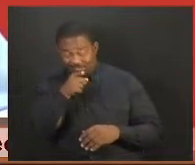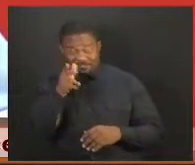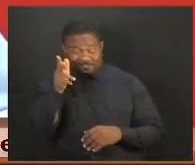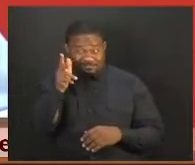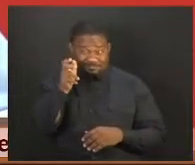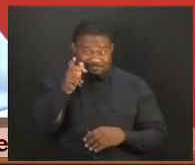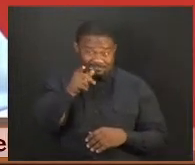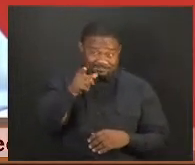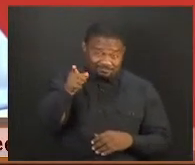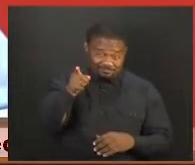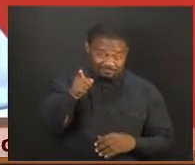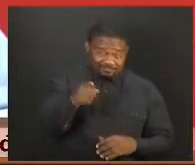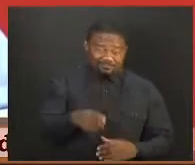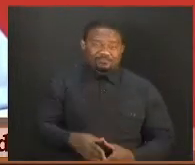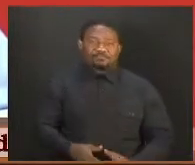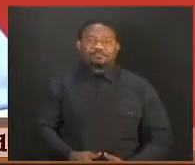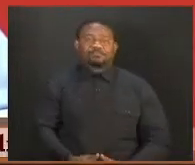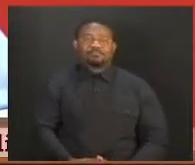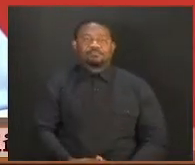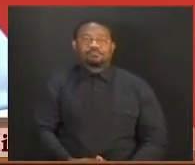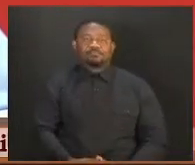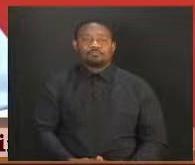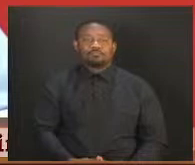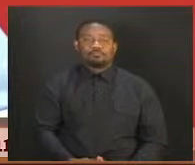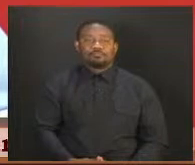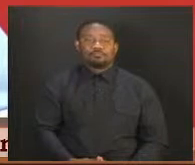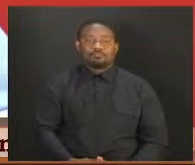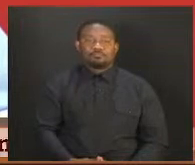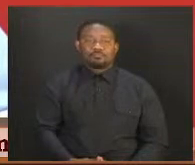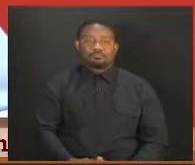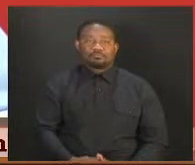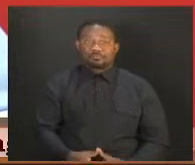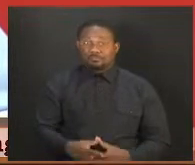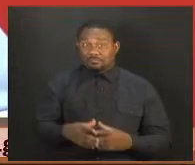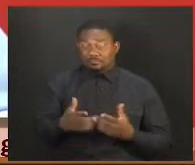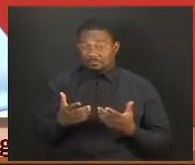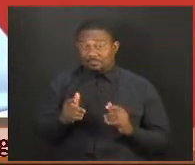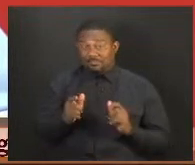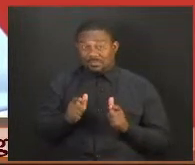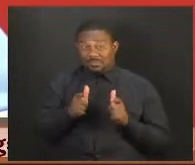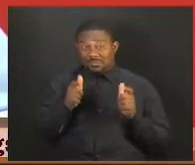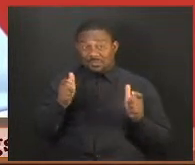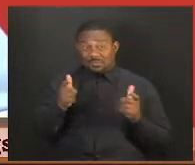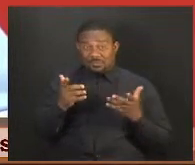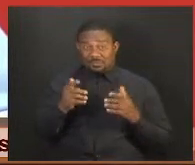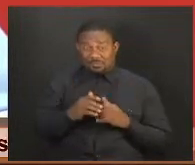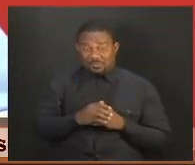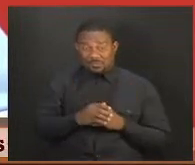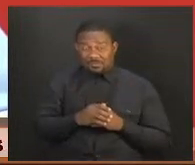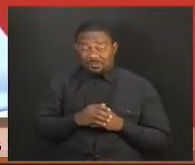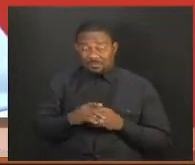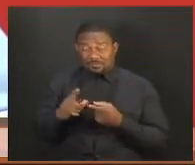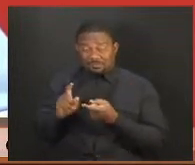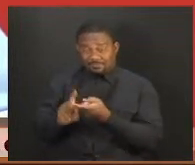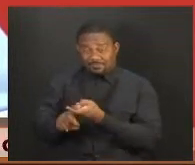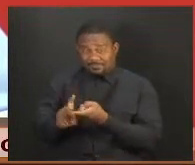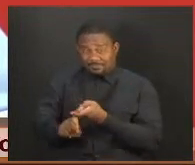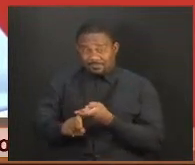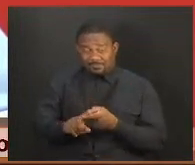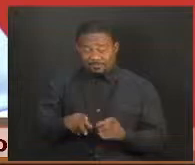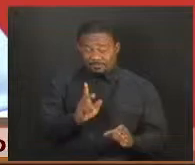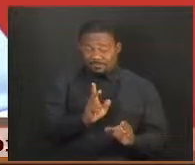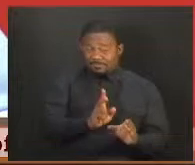thing. Well, this is quite massive, and partner and